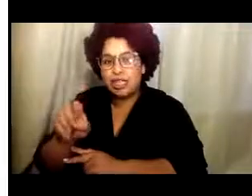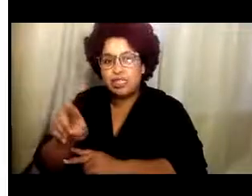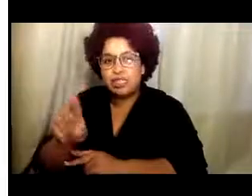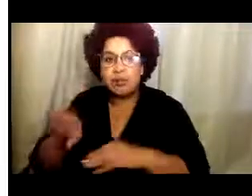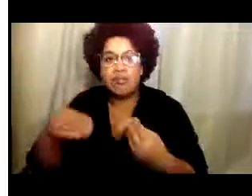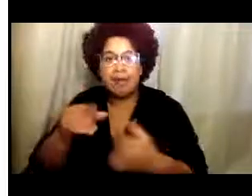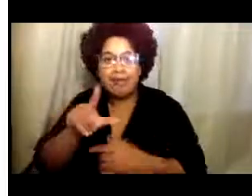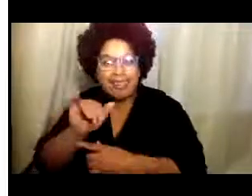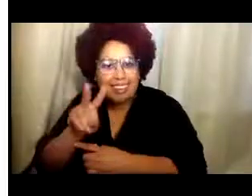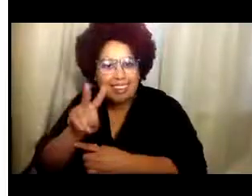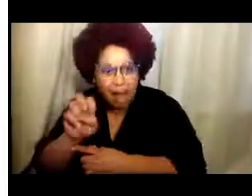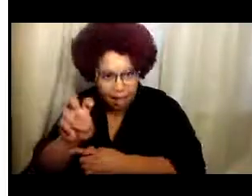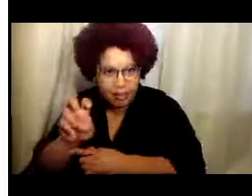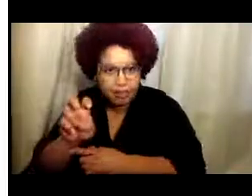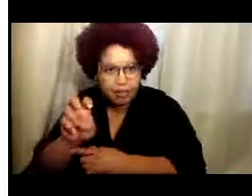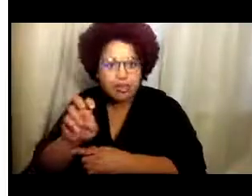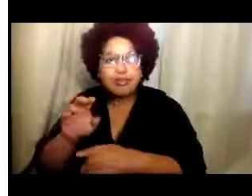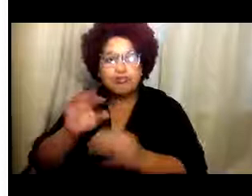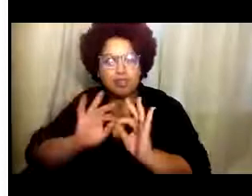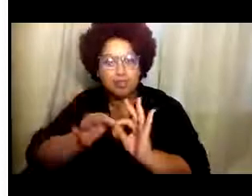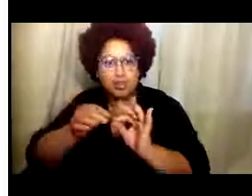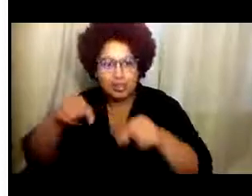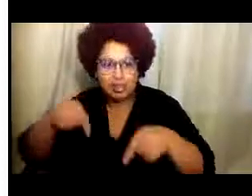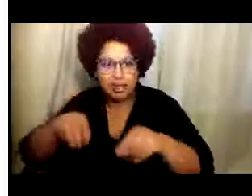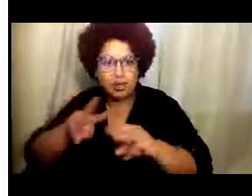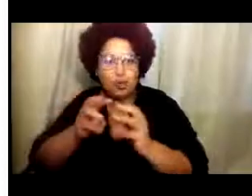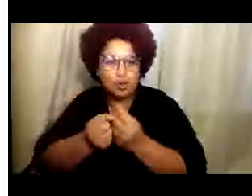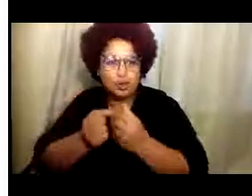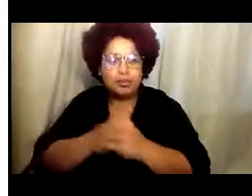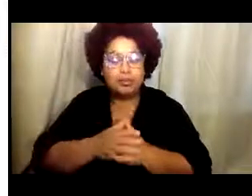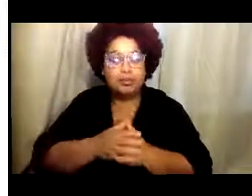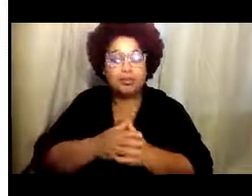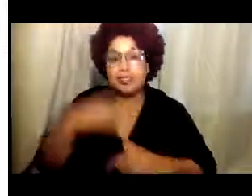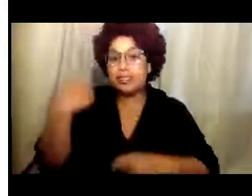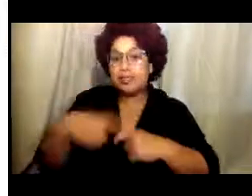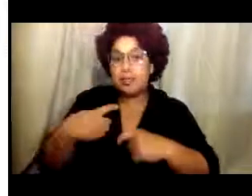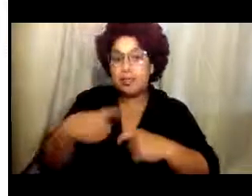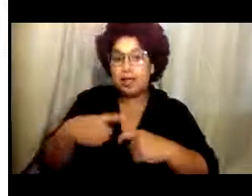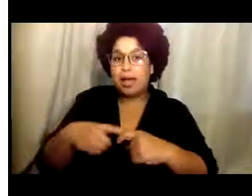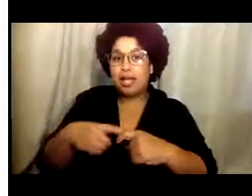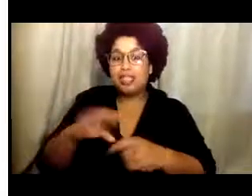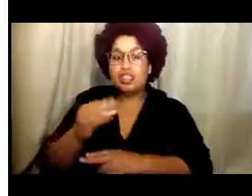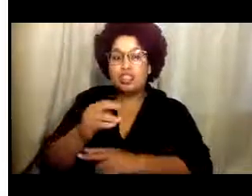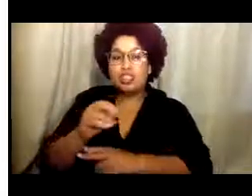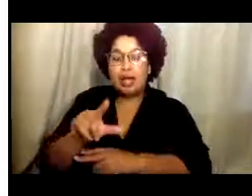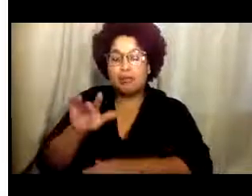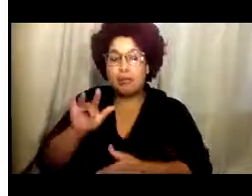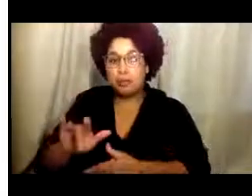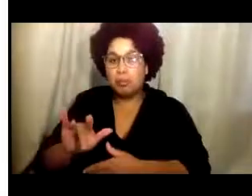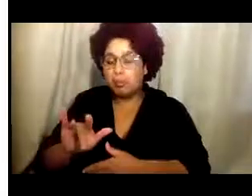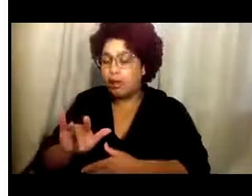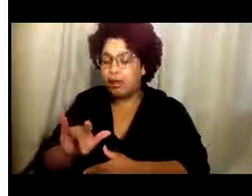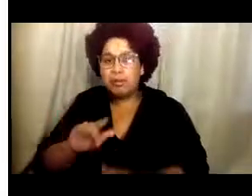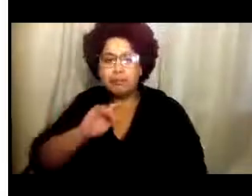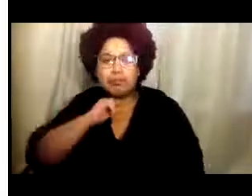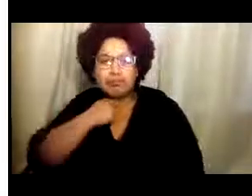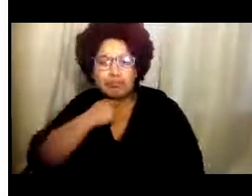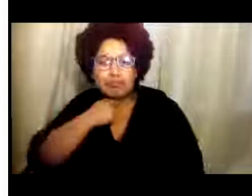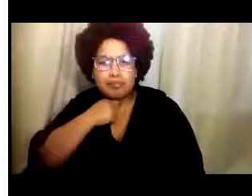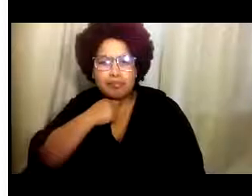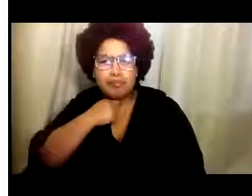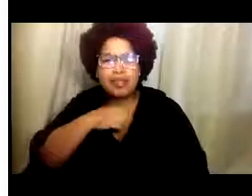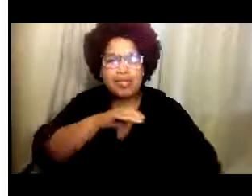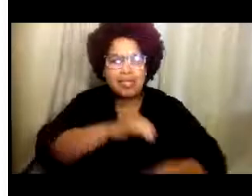interpretation of the webinar. In the Spanish channel, if you select Mute Original Audio, you will only hear